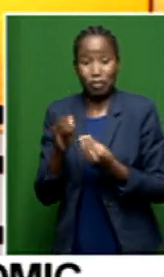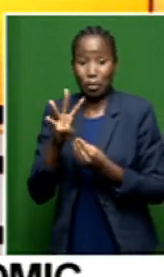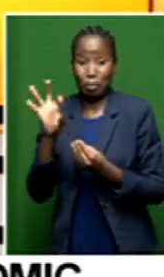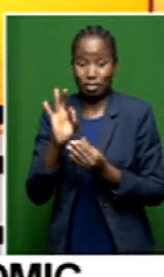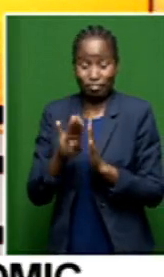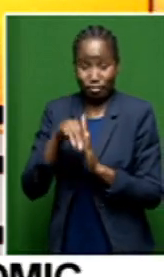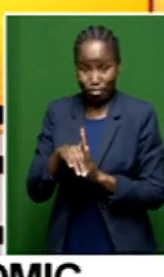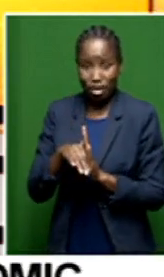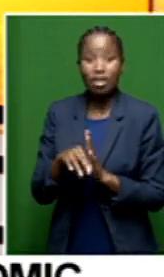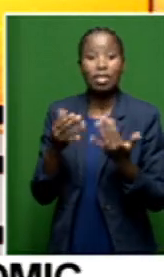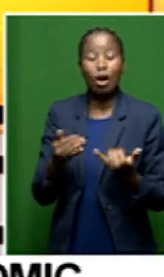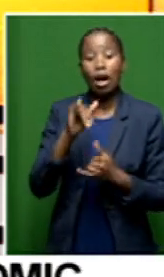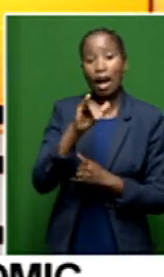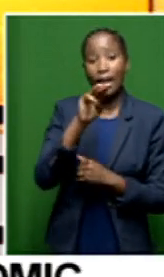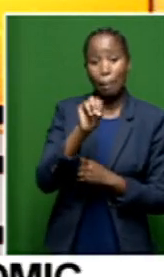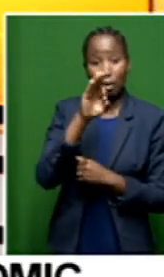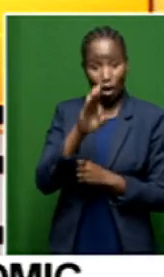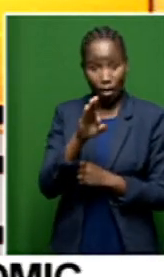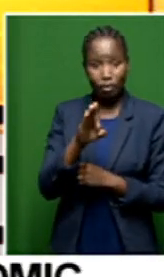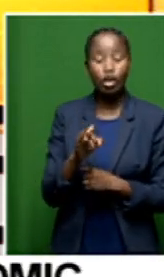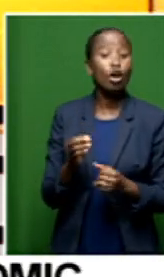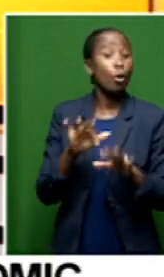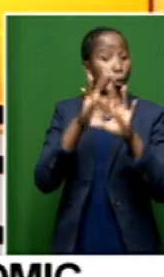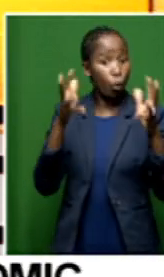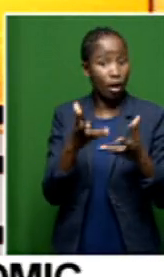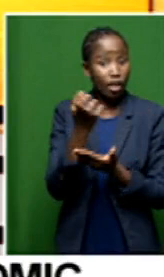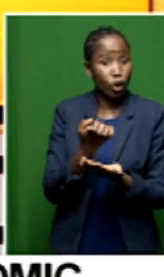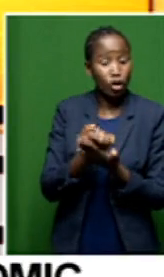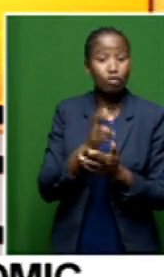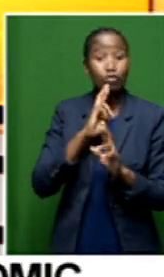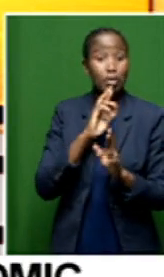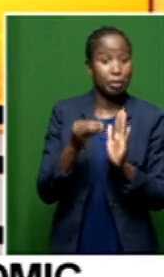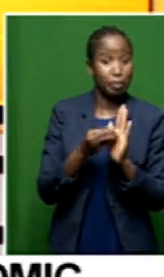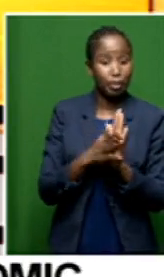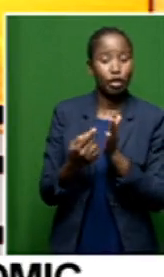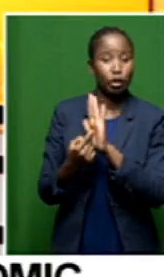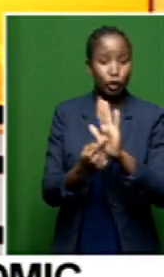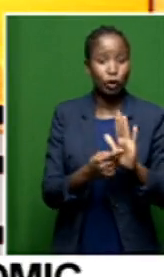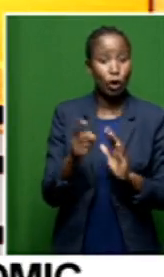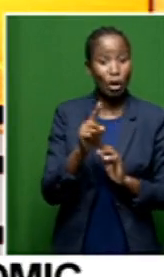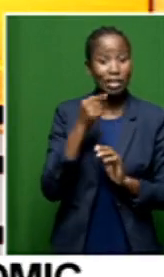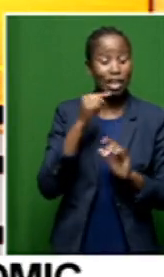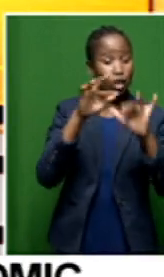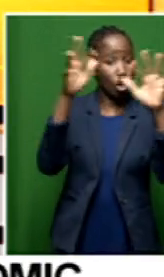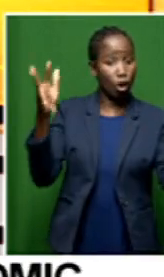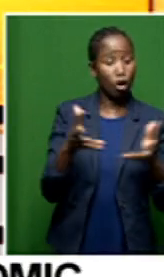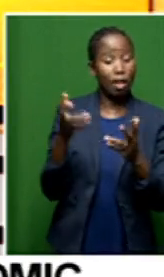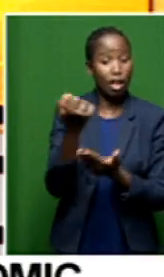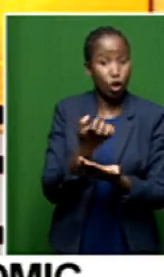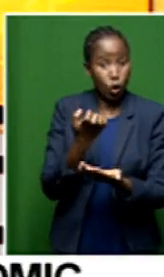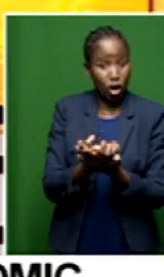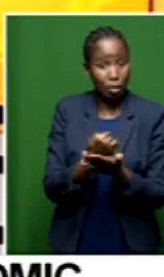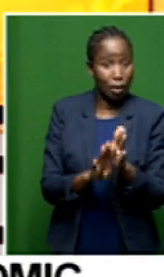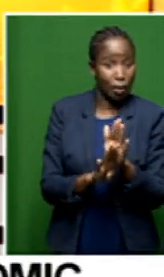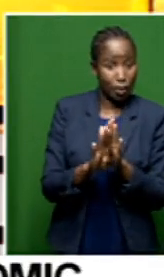on the IMF's latest World Economic Report for the world's major markets, and the group is forecasting that global economic recovery is set